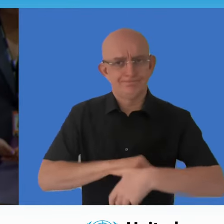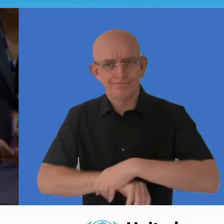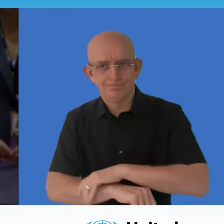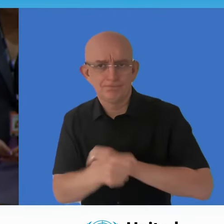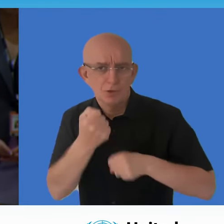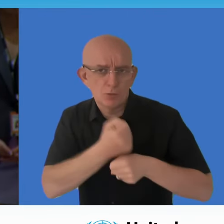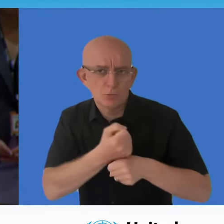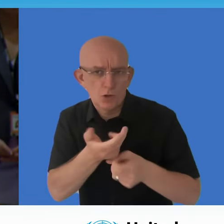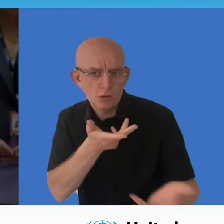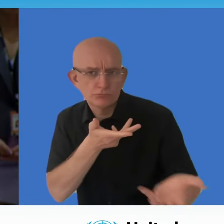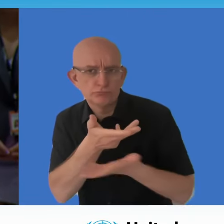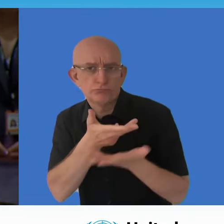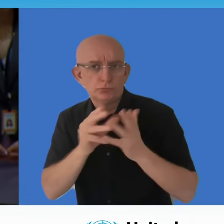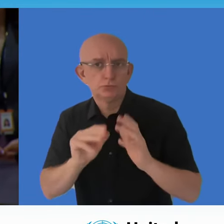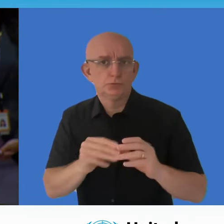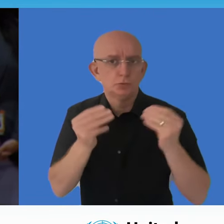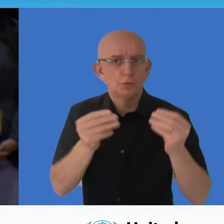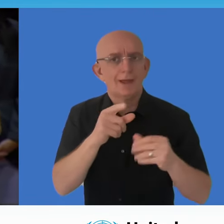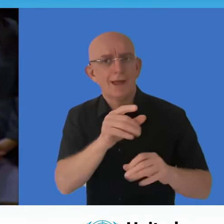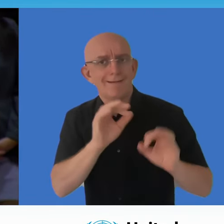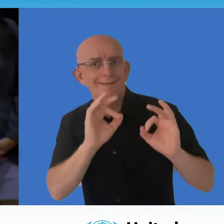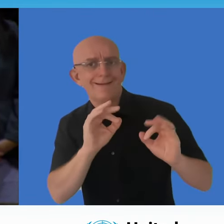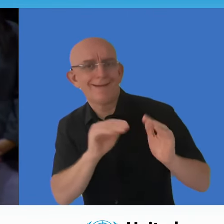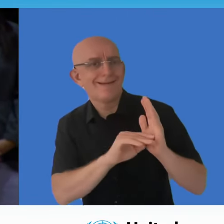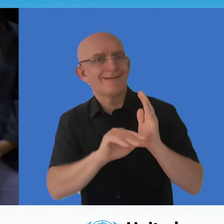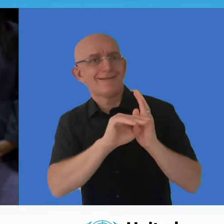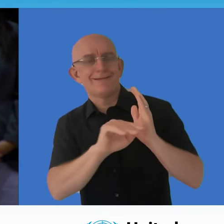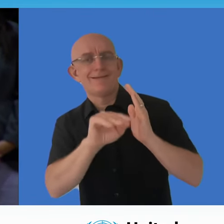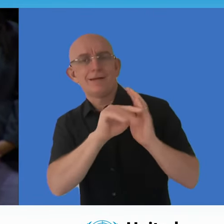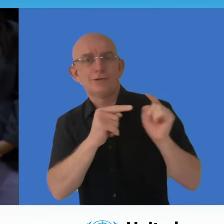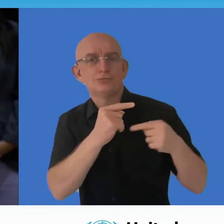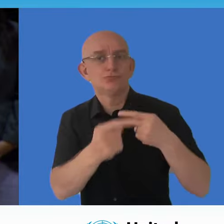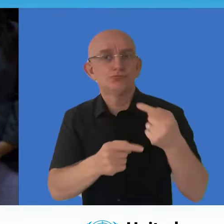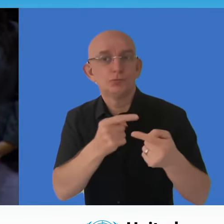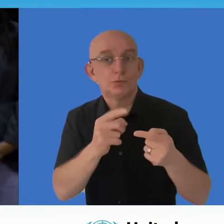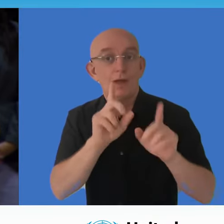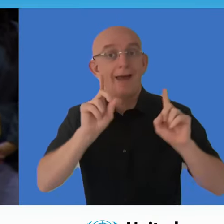development, I am committed to learning from them.